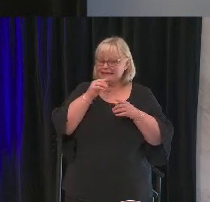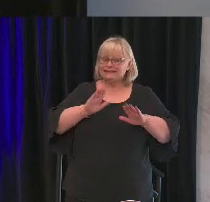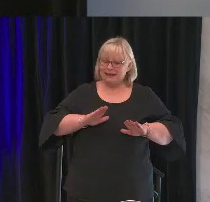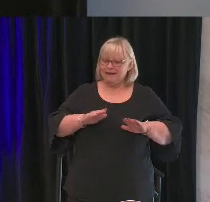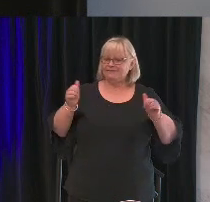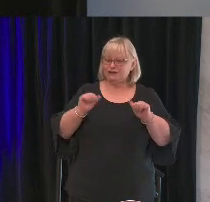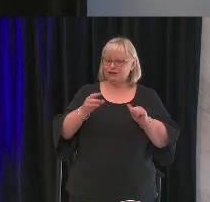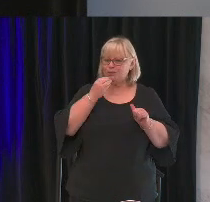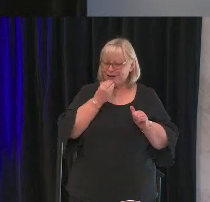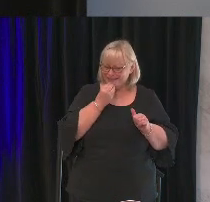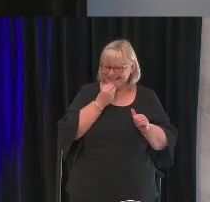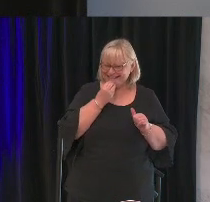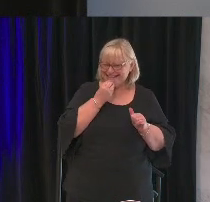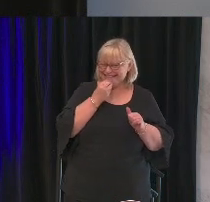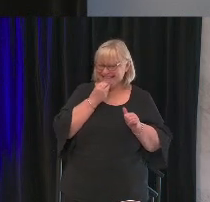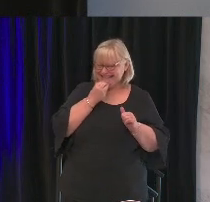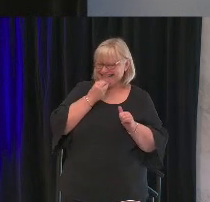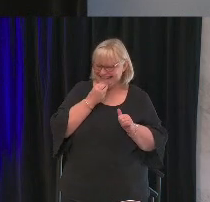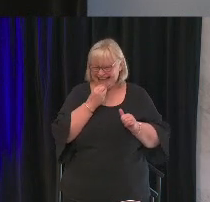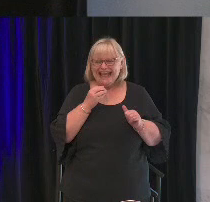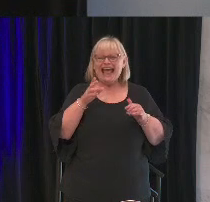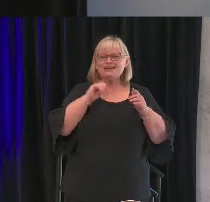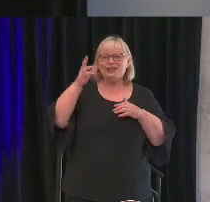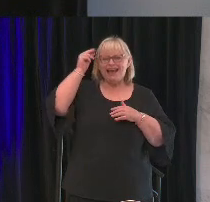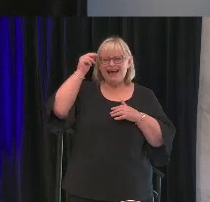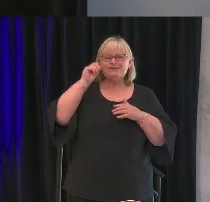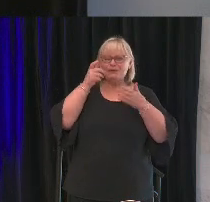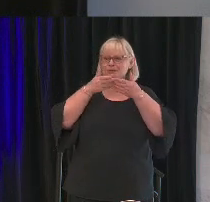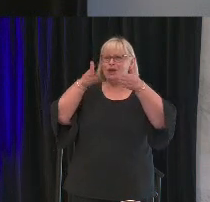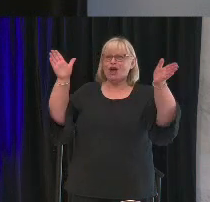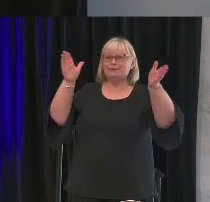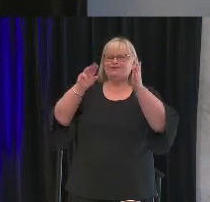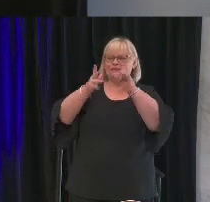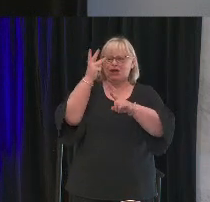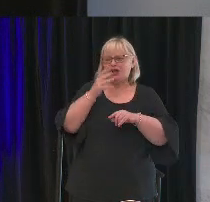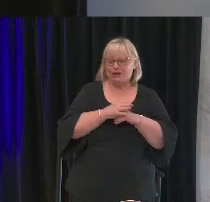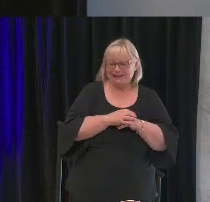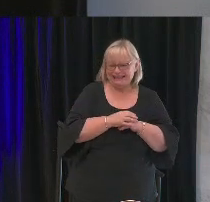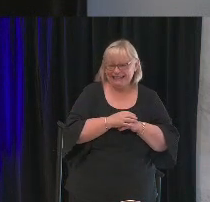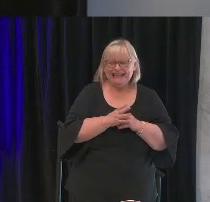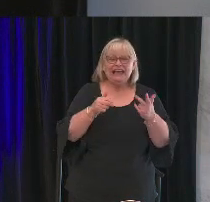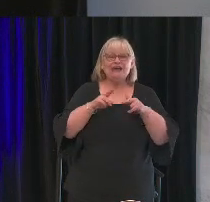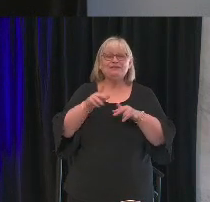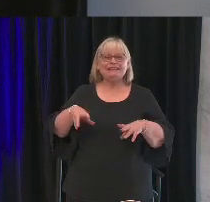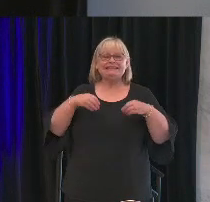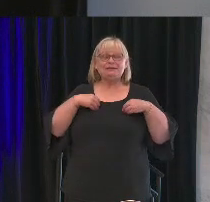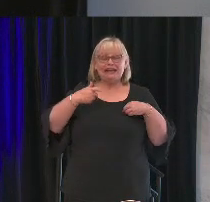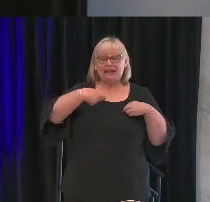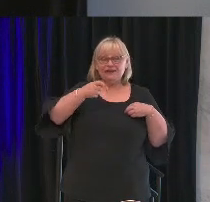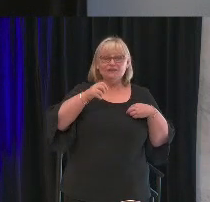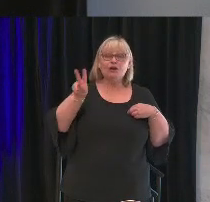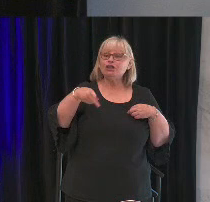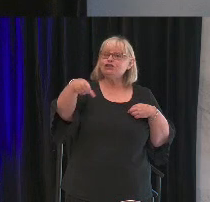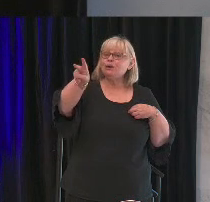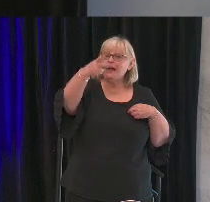breakfast, and note that the library will be open to the public from 9 a.m. And those of you who have accepted an invitation to a tour,